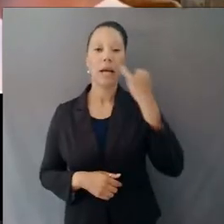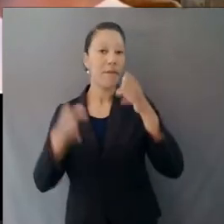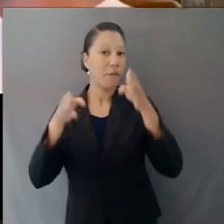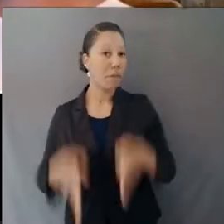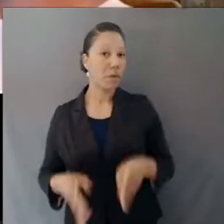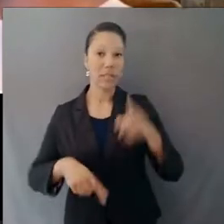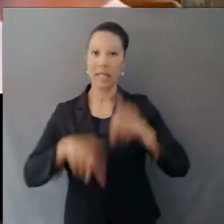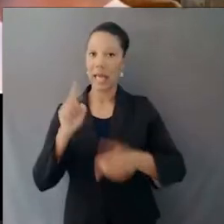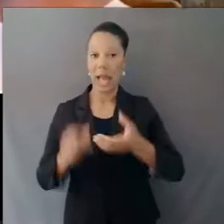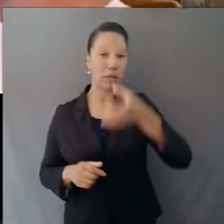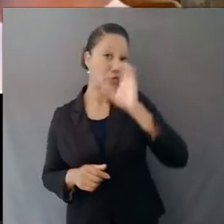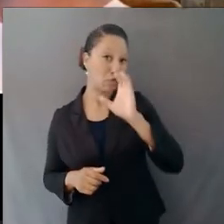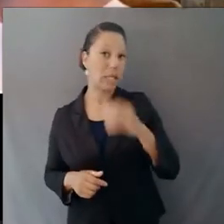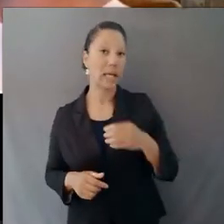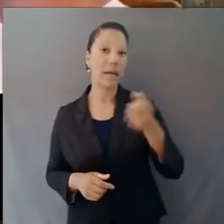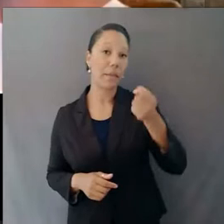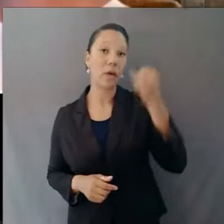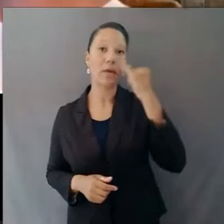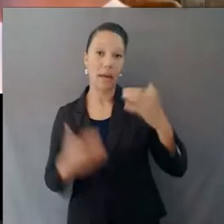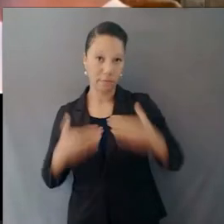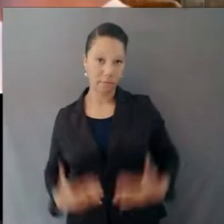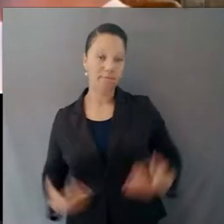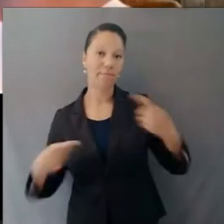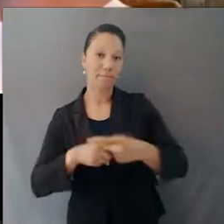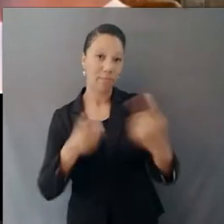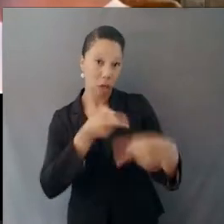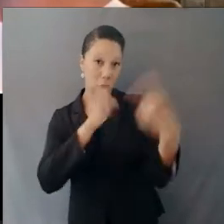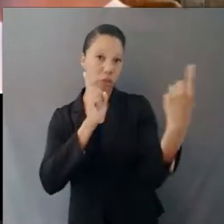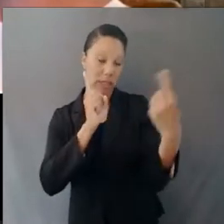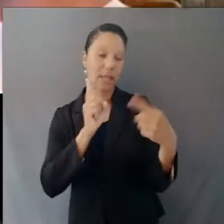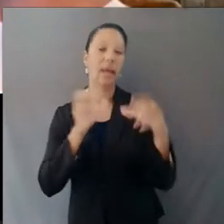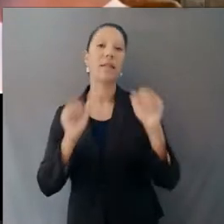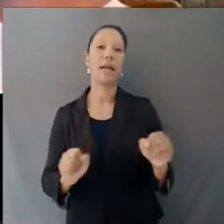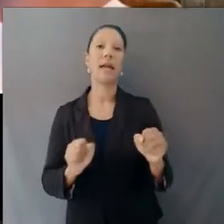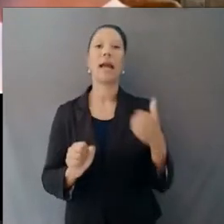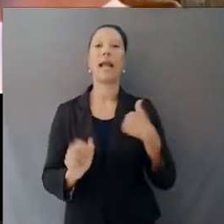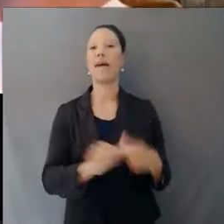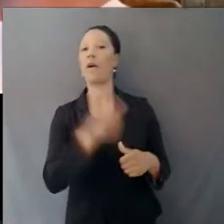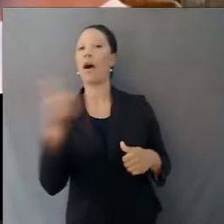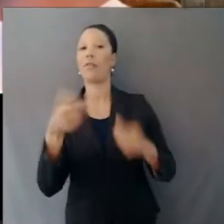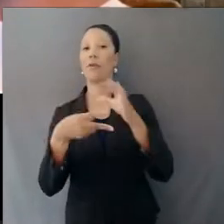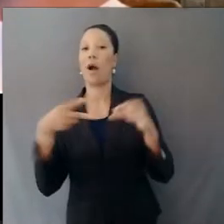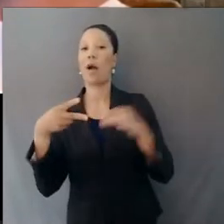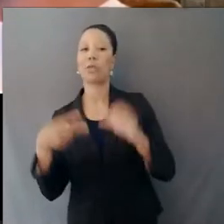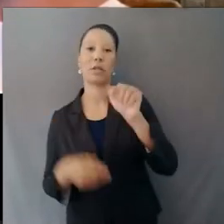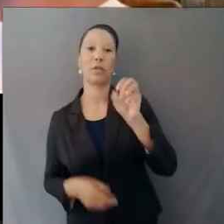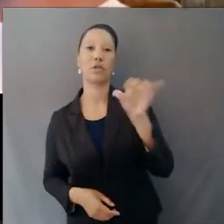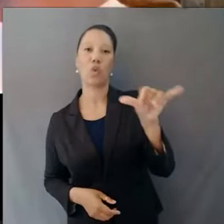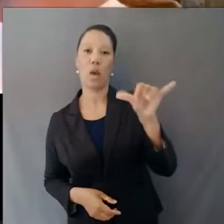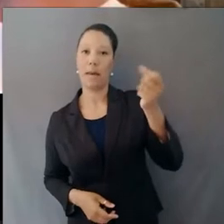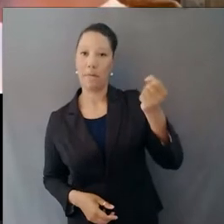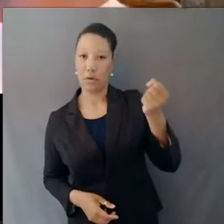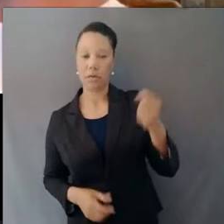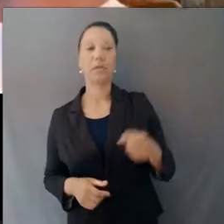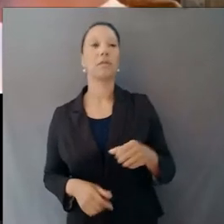maybe they're allergic to milk, then their best choice is going to be to choose soy milk. But all that information is on that website. Okay. And